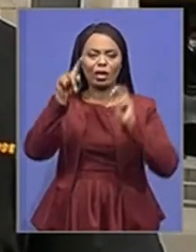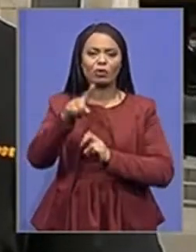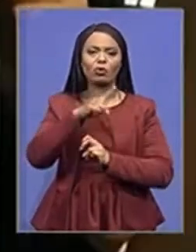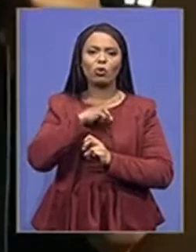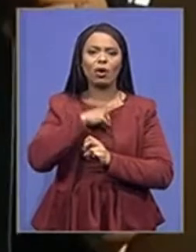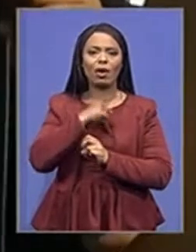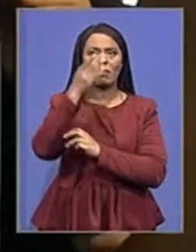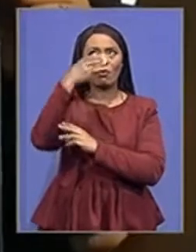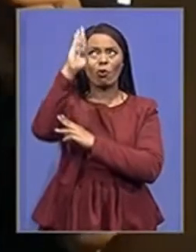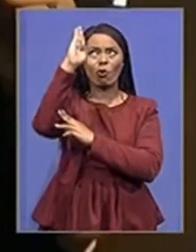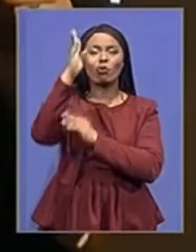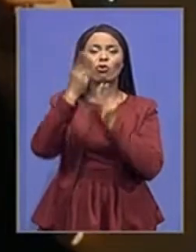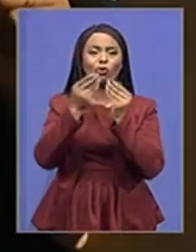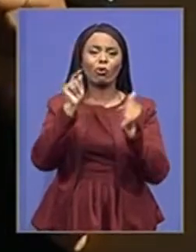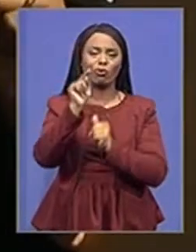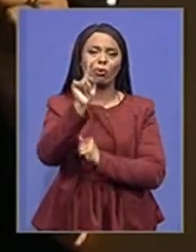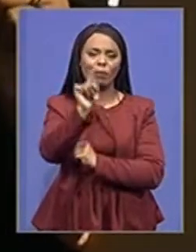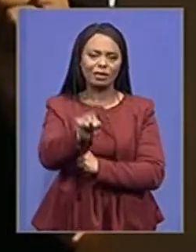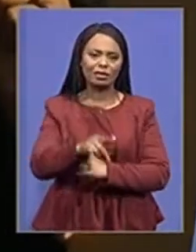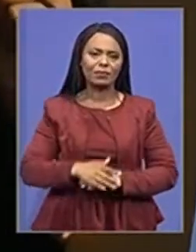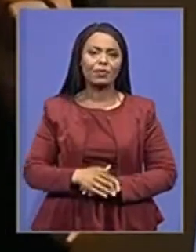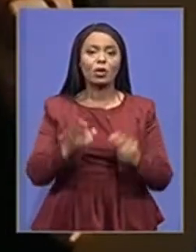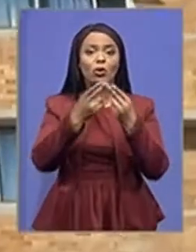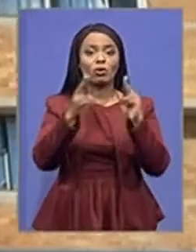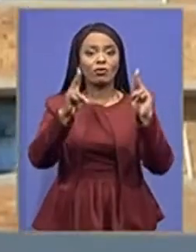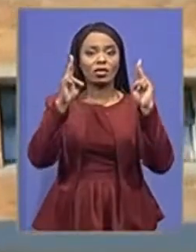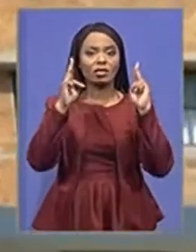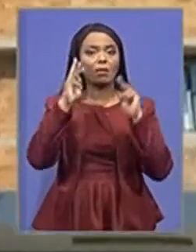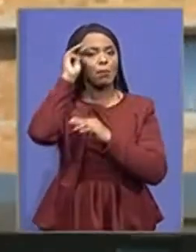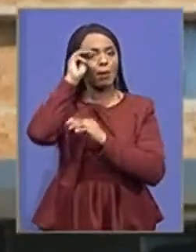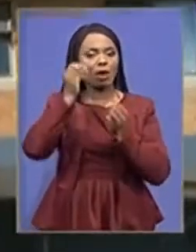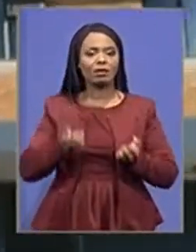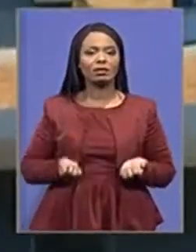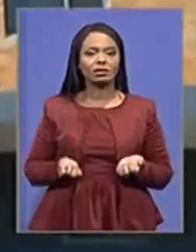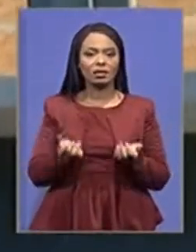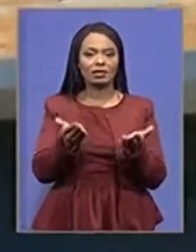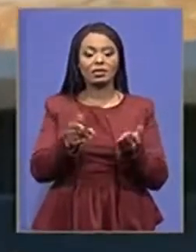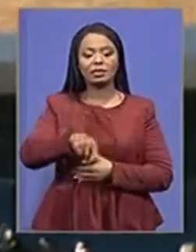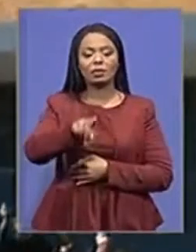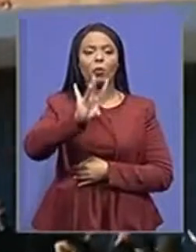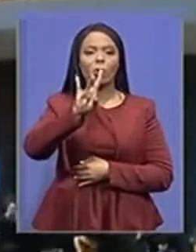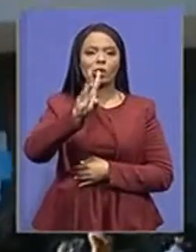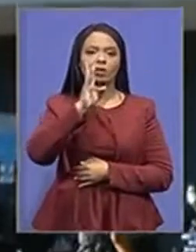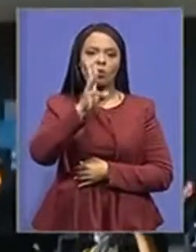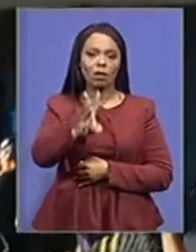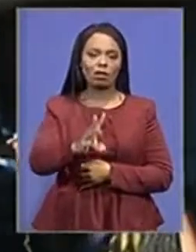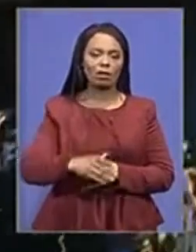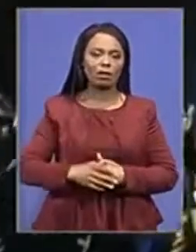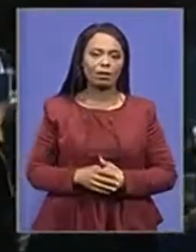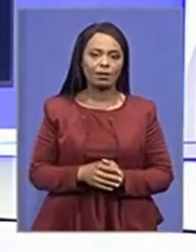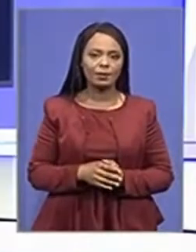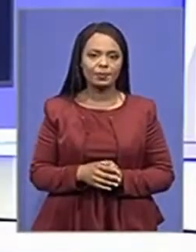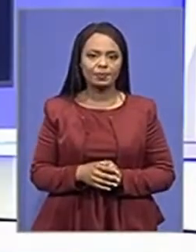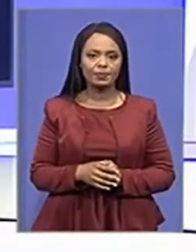to say it's all in the name of men. University e tla tshwara tirelo matshediso a ga Nosiqelo mo laborarong o re mo lebileng o.